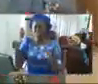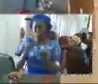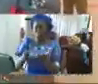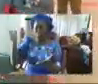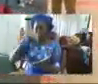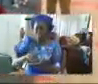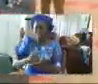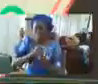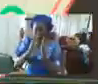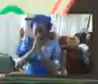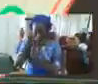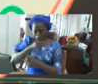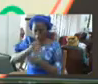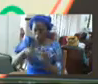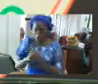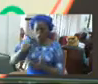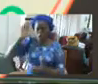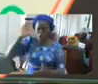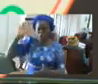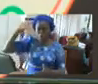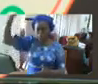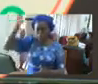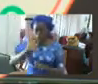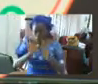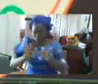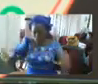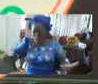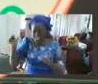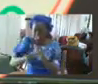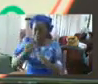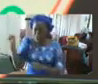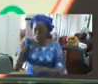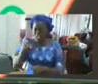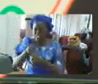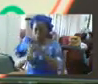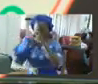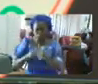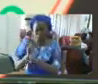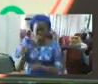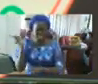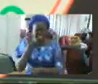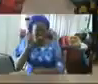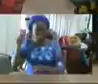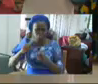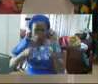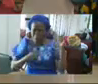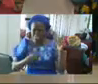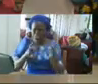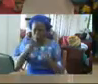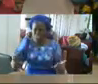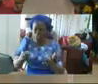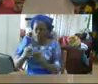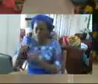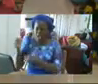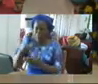your children all over the world listening to me today into your hands. Throughout this year, let us